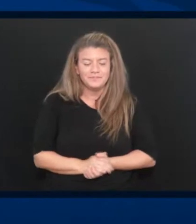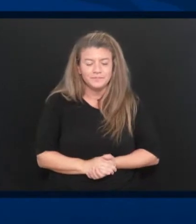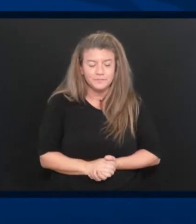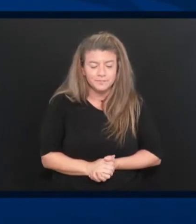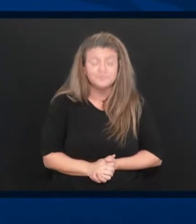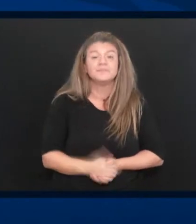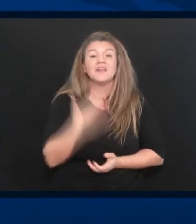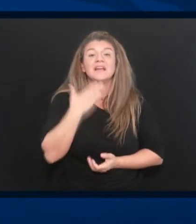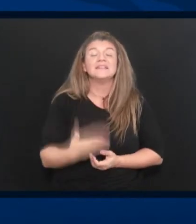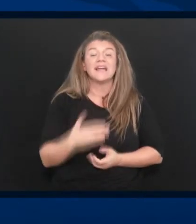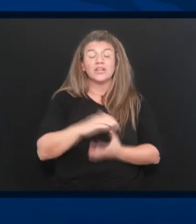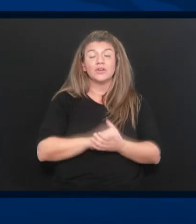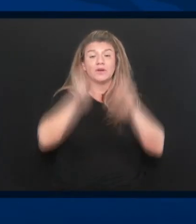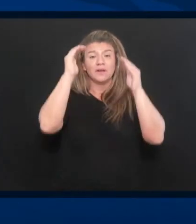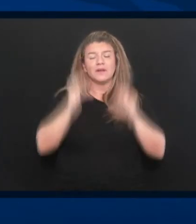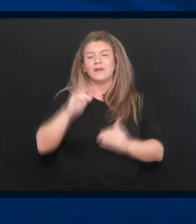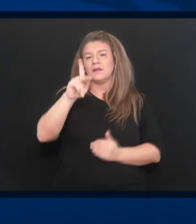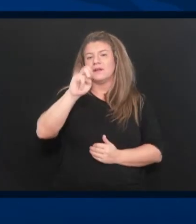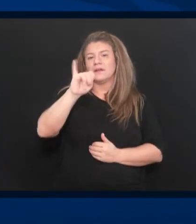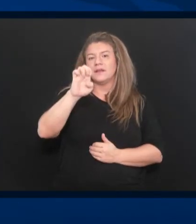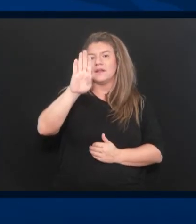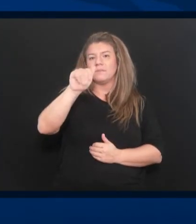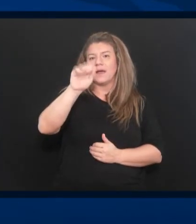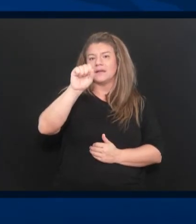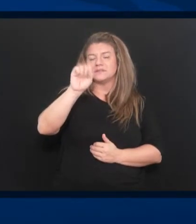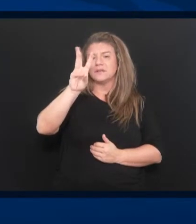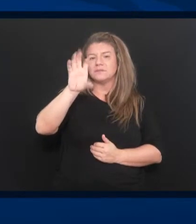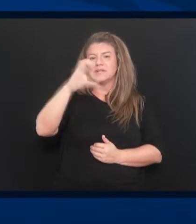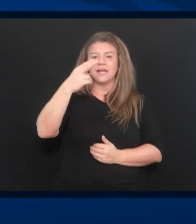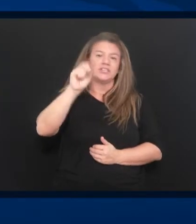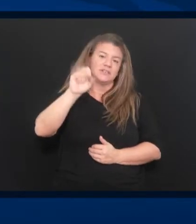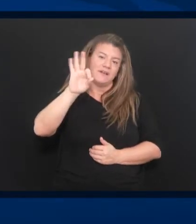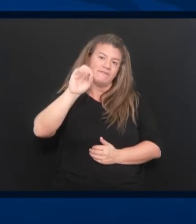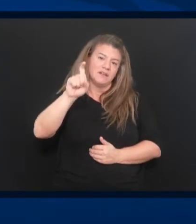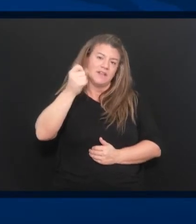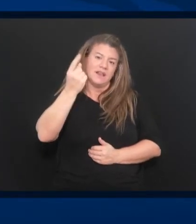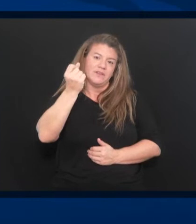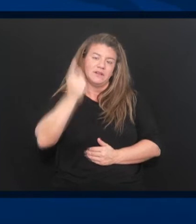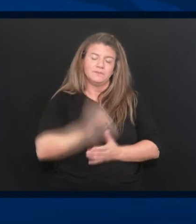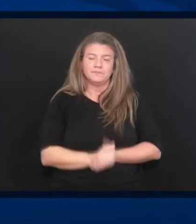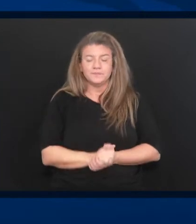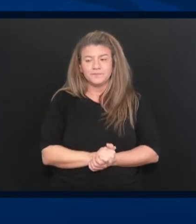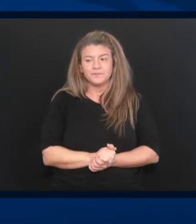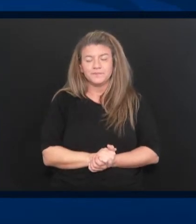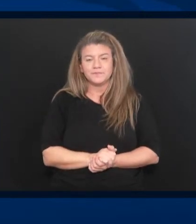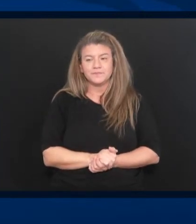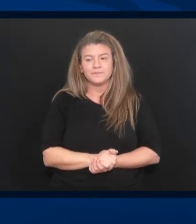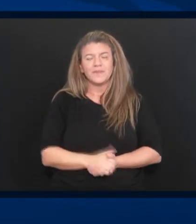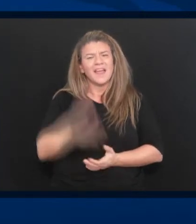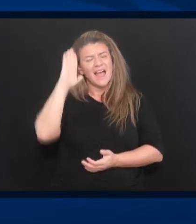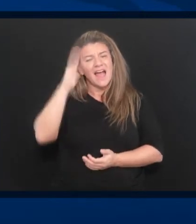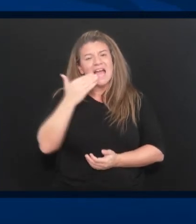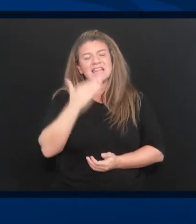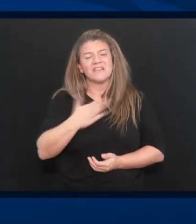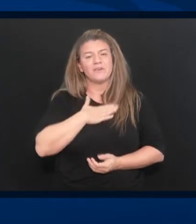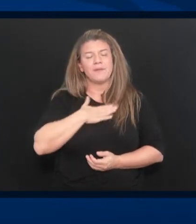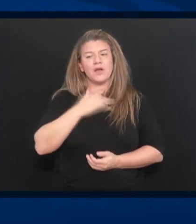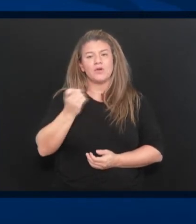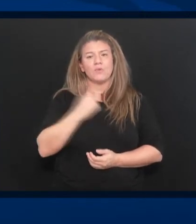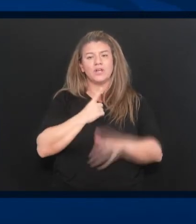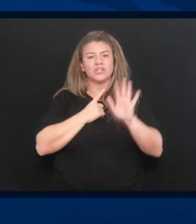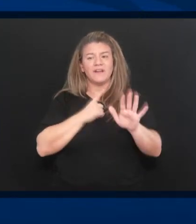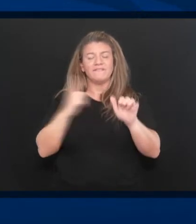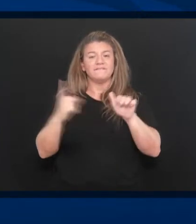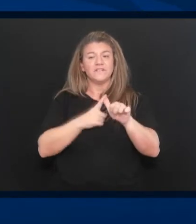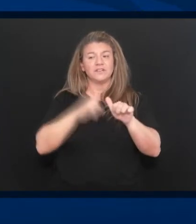All right, thank you, Charles. Next to Kenny Bass with WCHS and Fox 11. Hi, thanks for taking my question. First off, Governor,